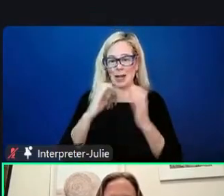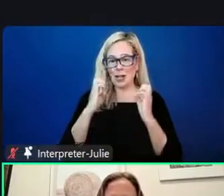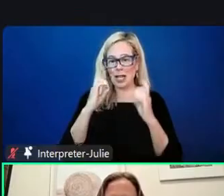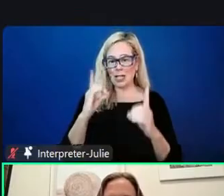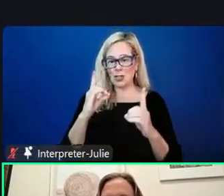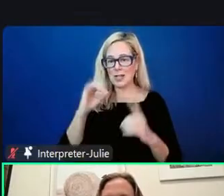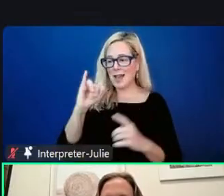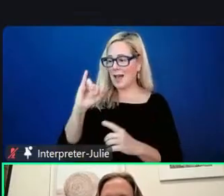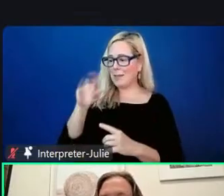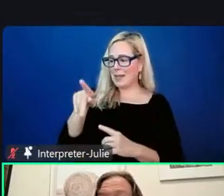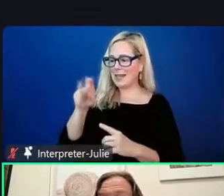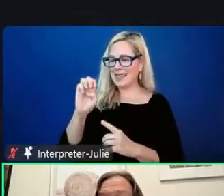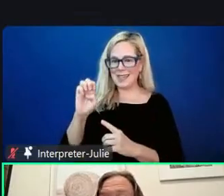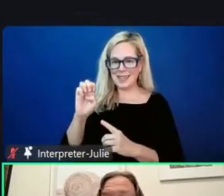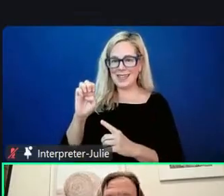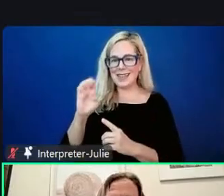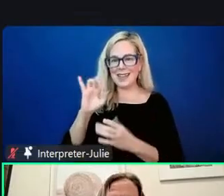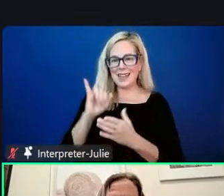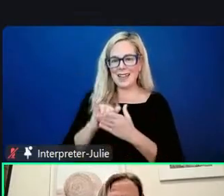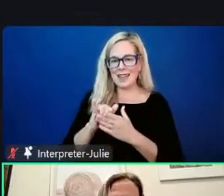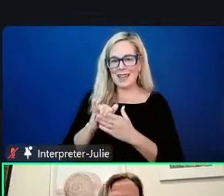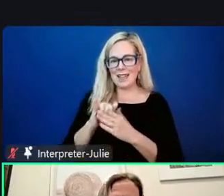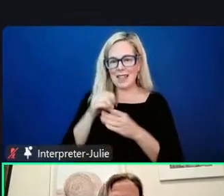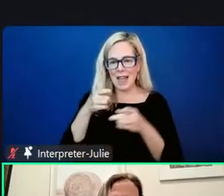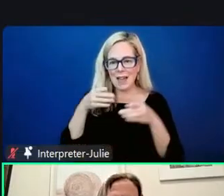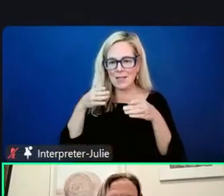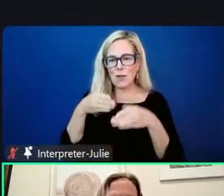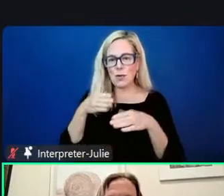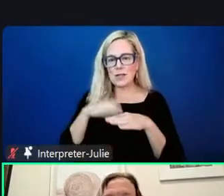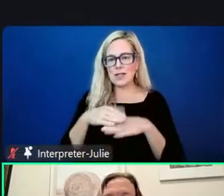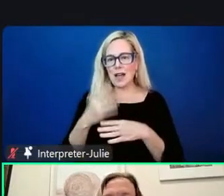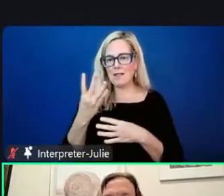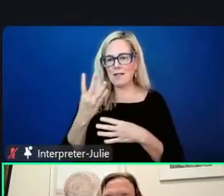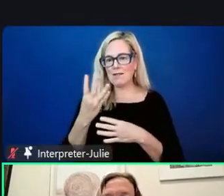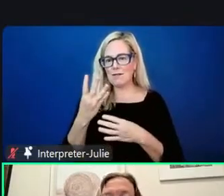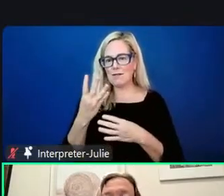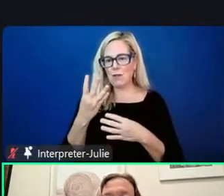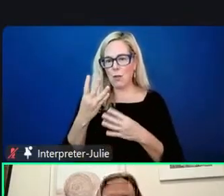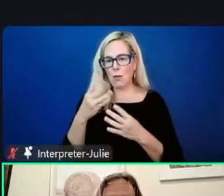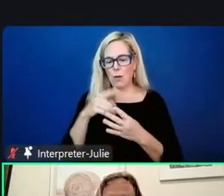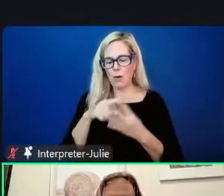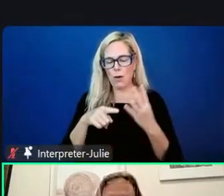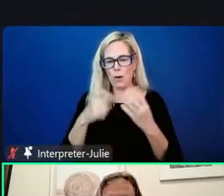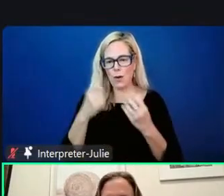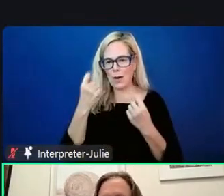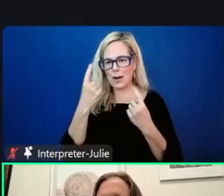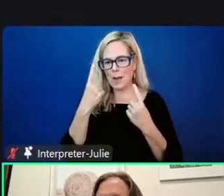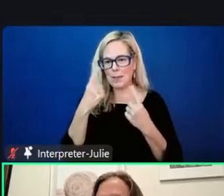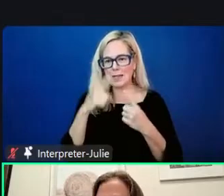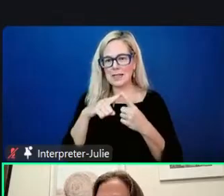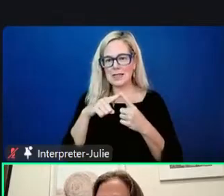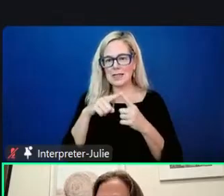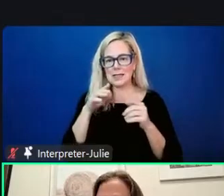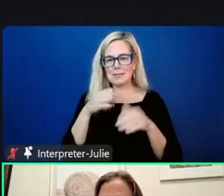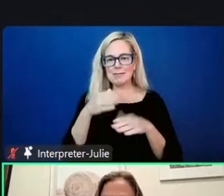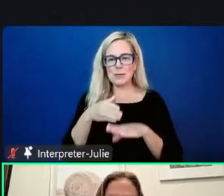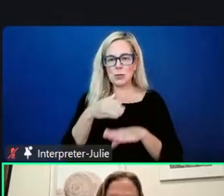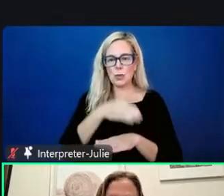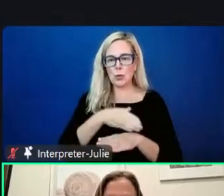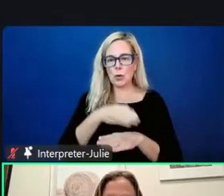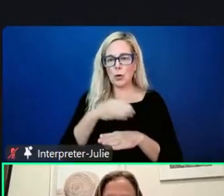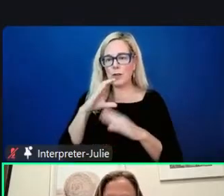IPE education addresses 4 core competencies aimed to improve communication,